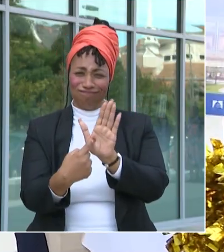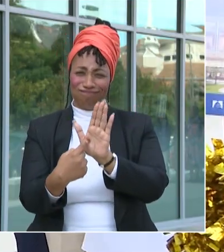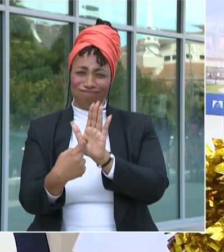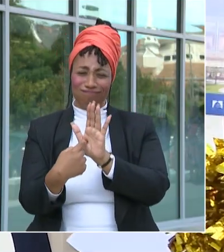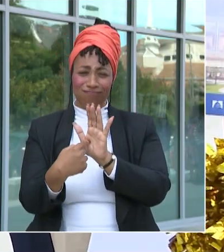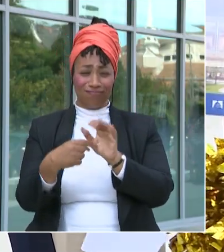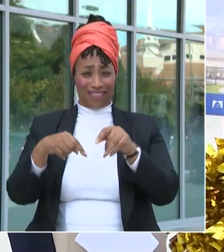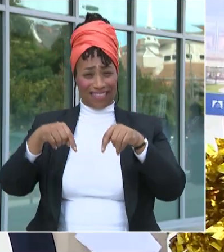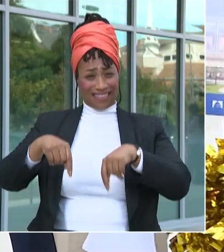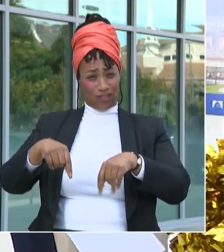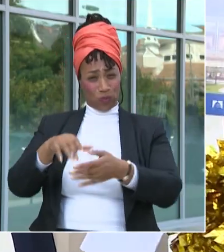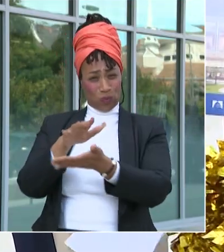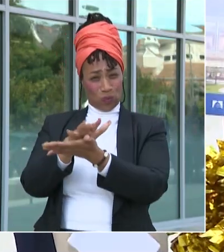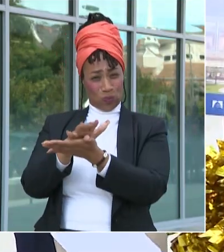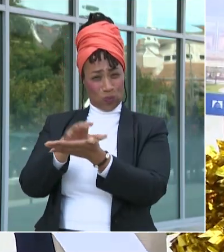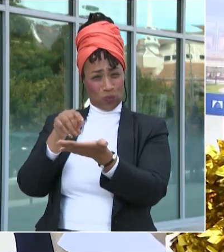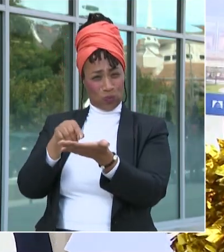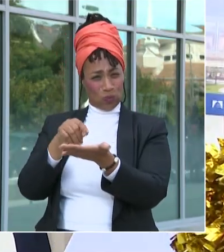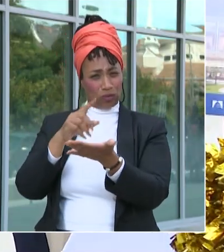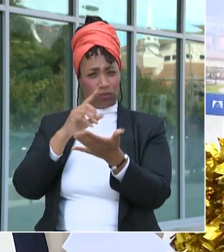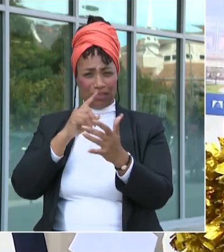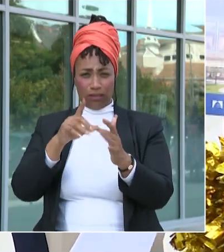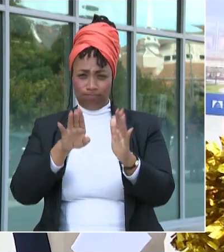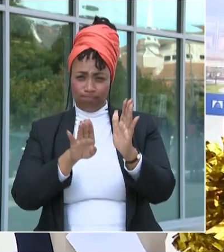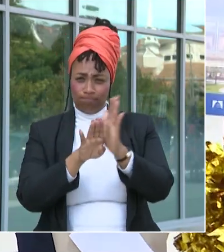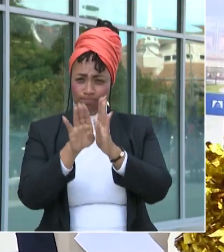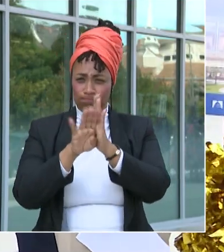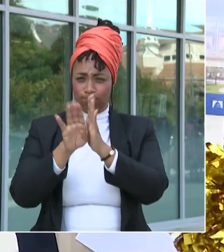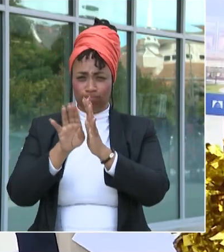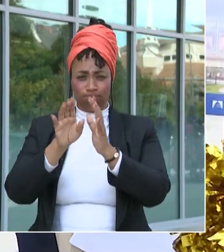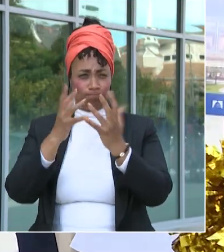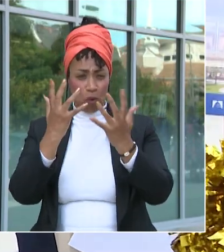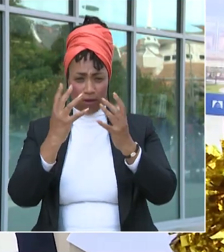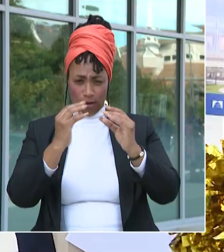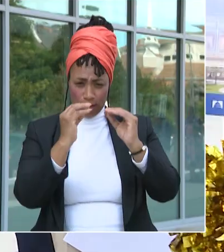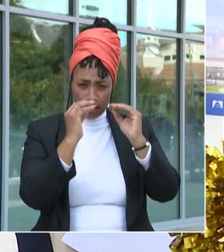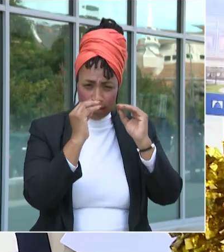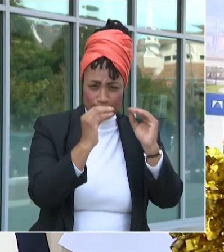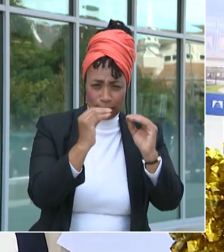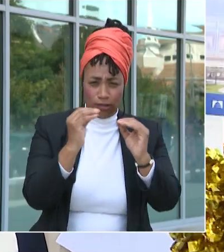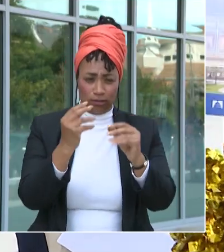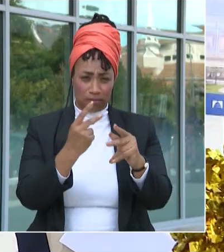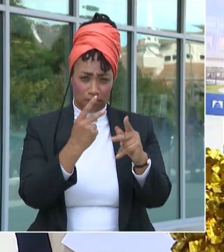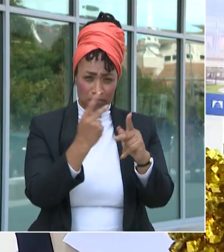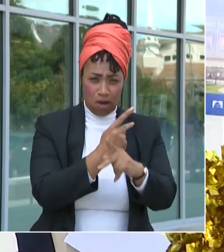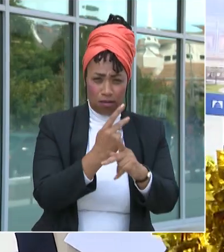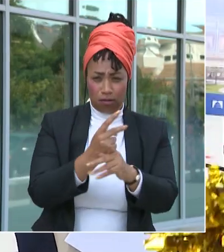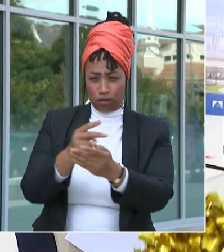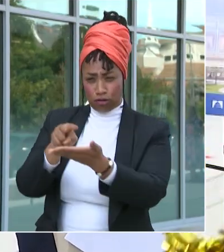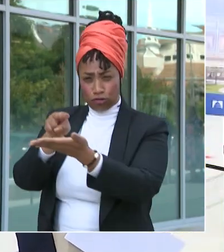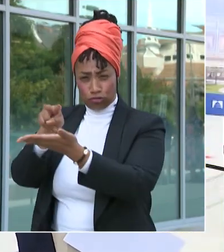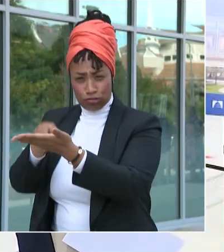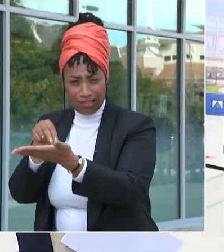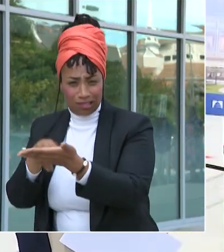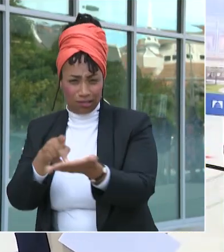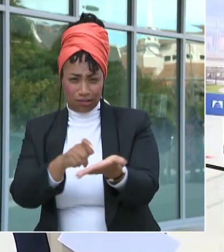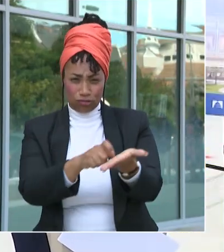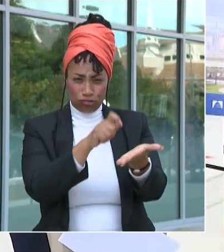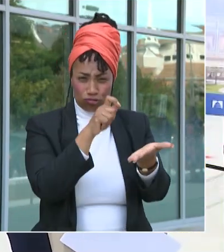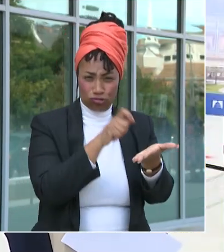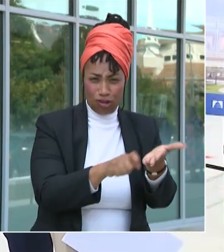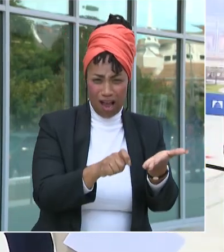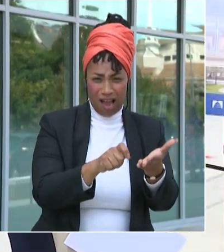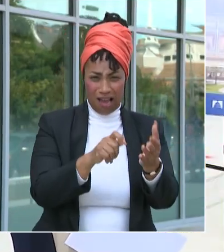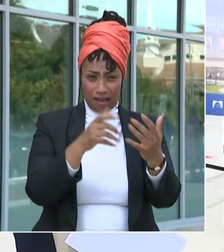are learning math and literacy skills, and they are entering kindergarten ready to go.